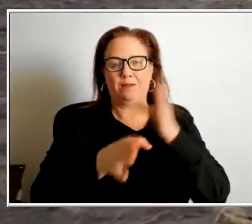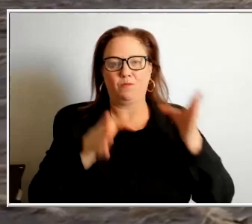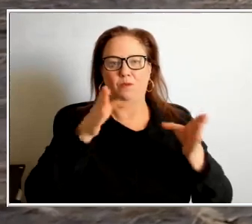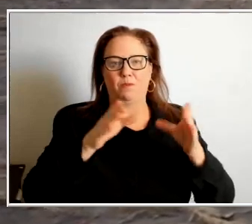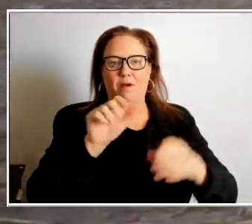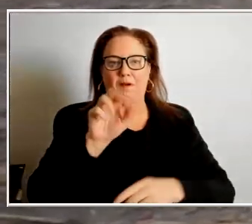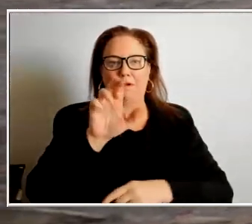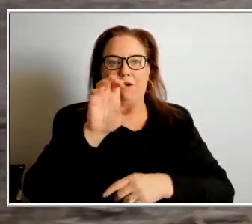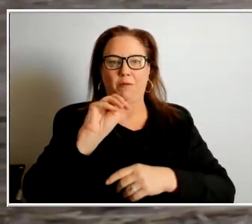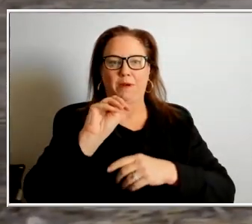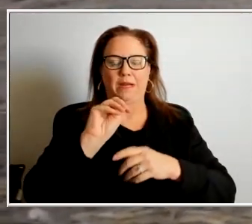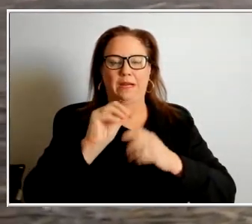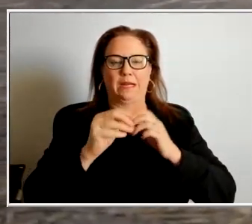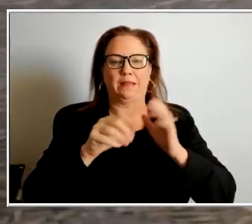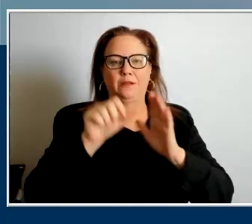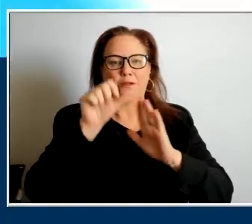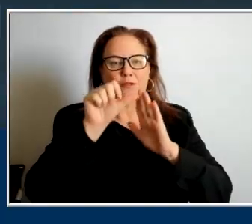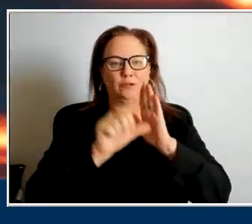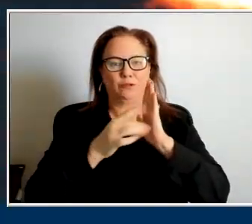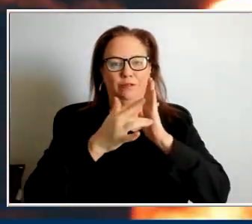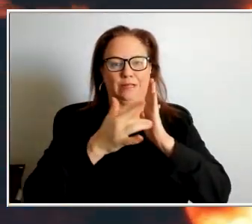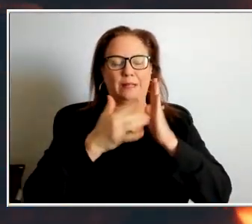surgical techniques that make it all work.